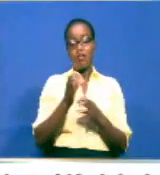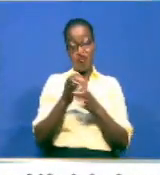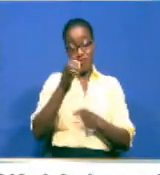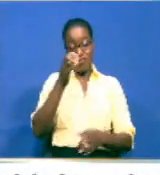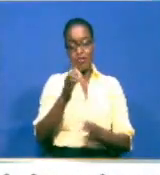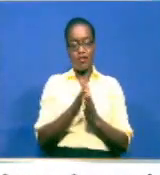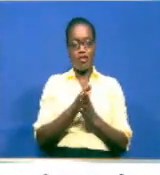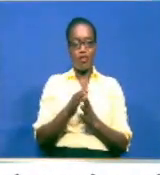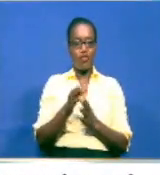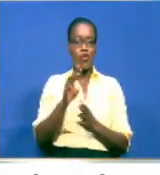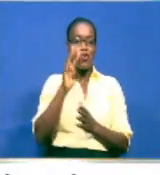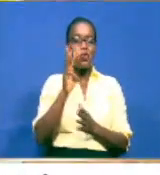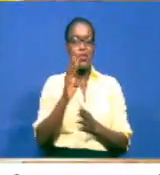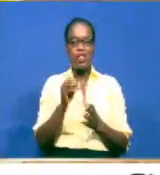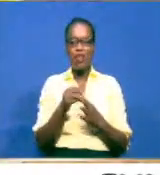that.